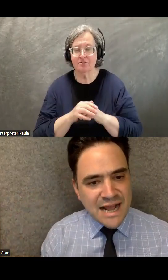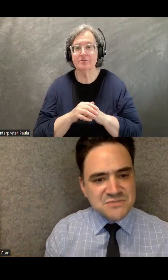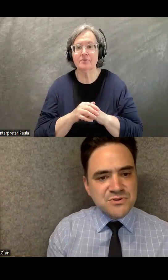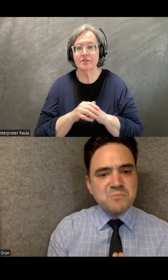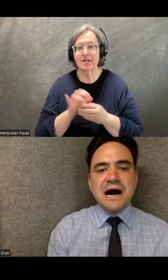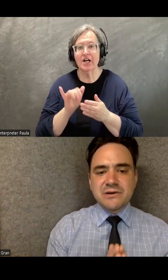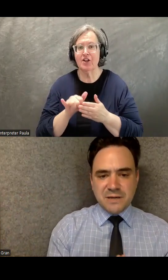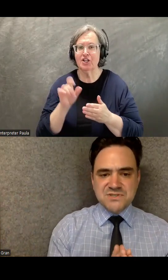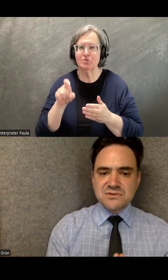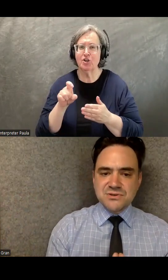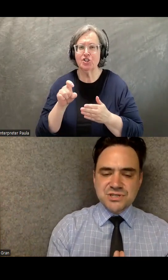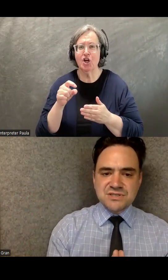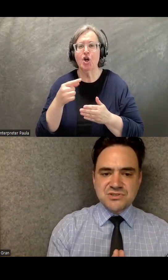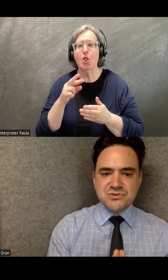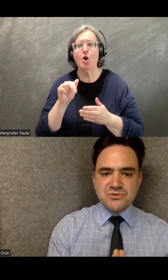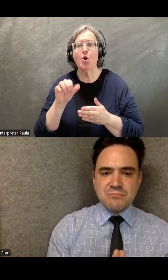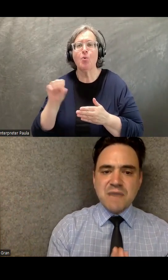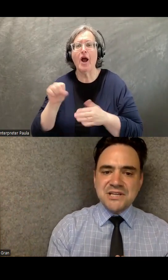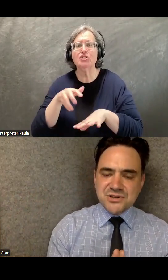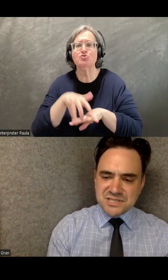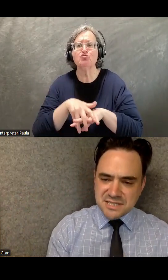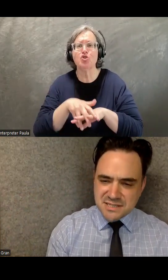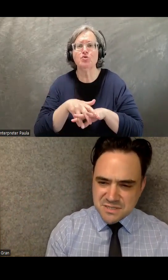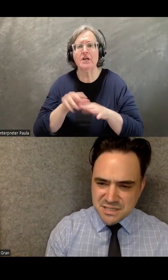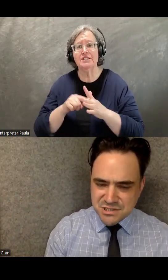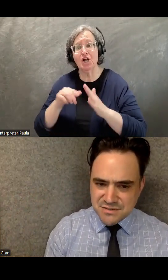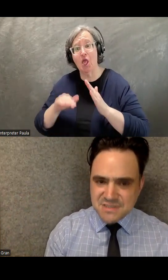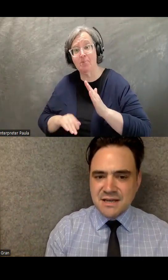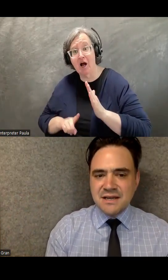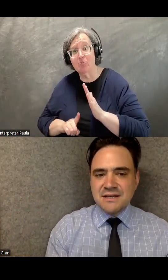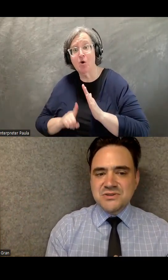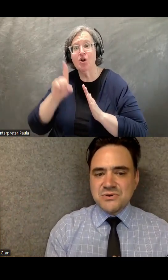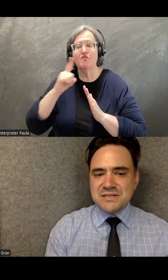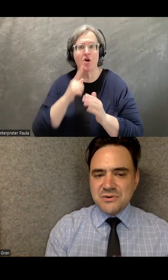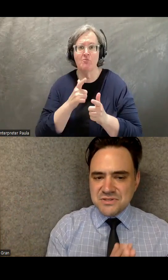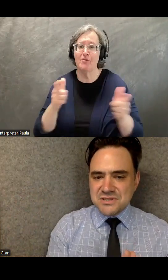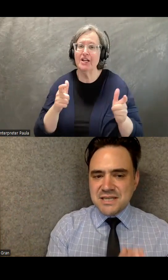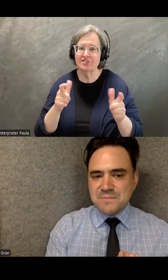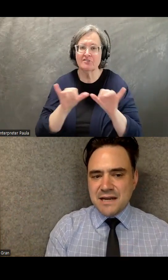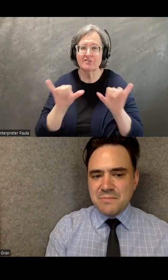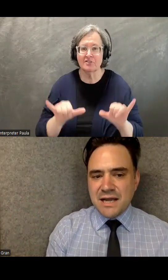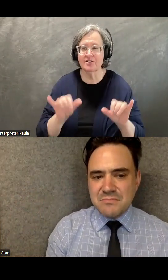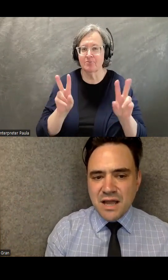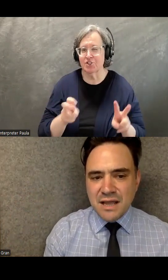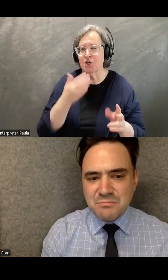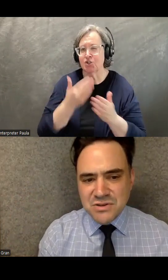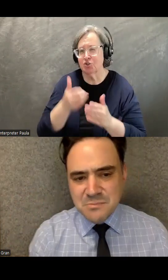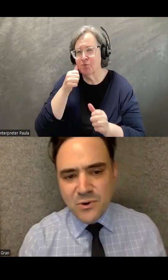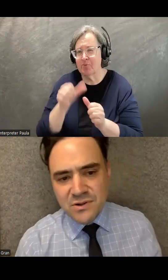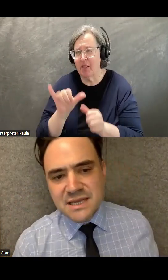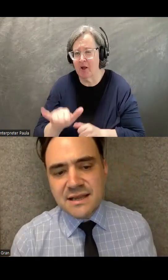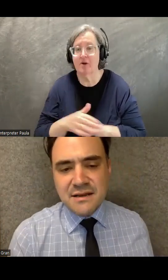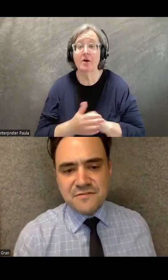as grassroots bottom-up solutions to major systems issues. So it's always good to keep that in mind. And